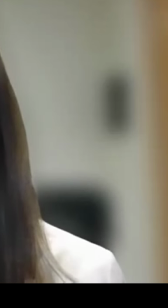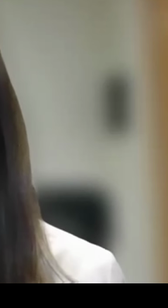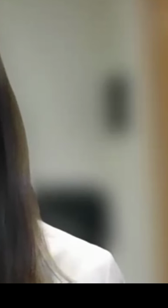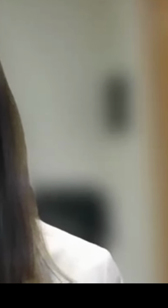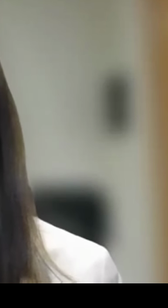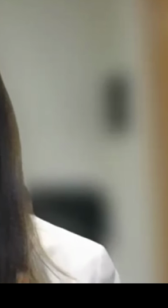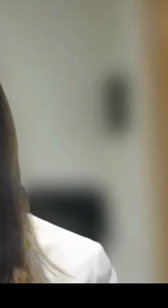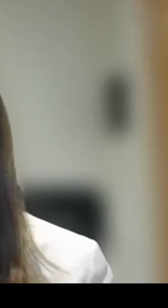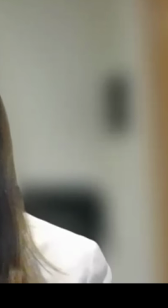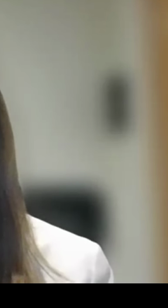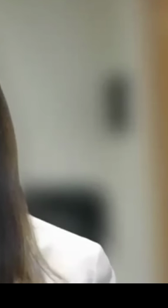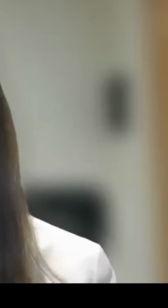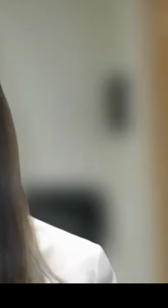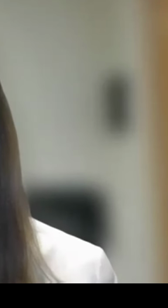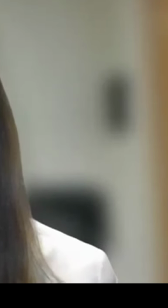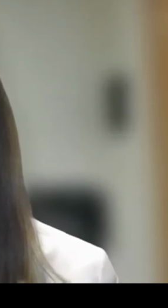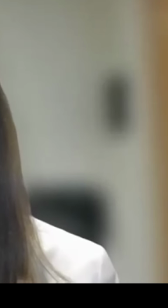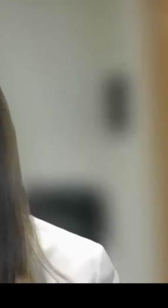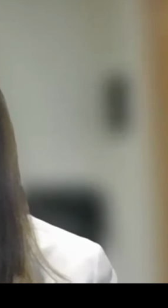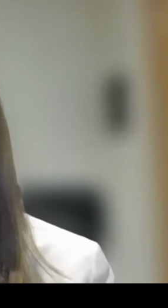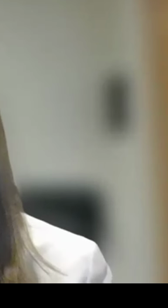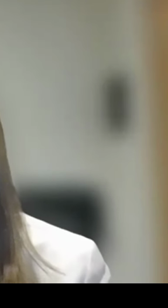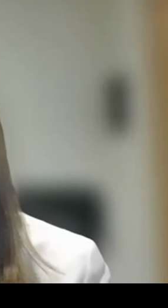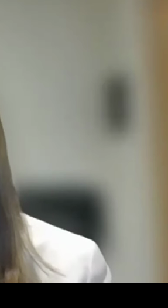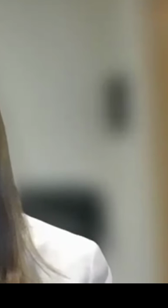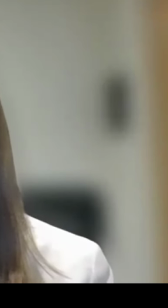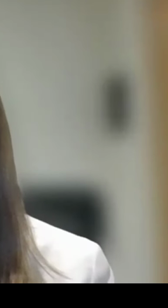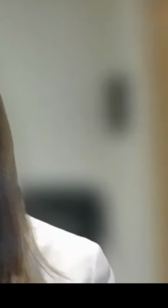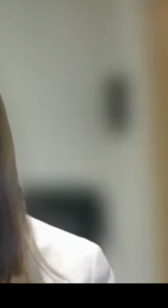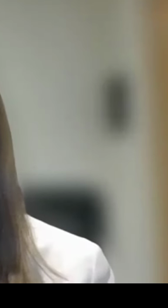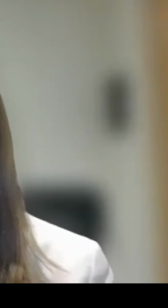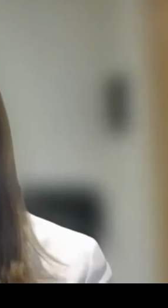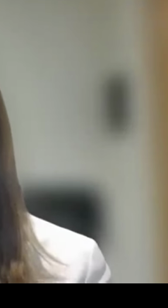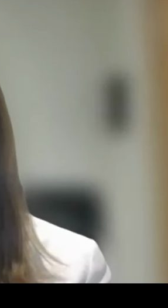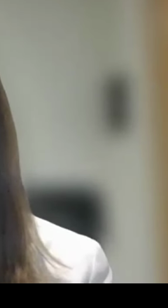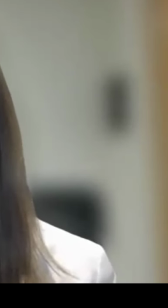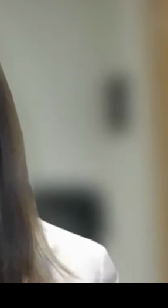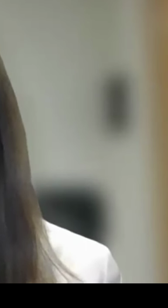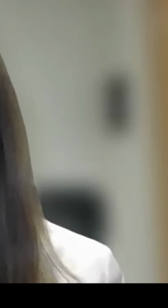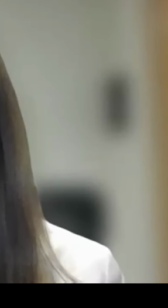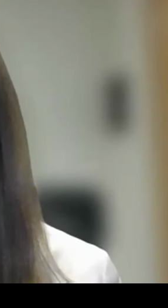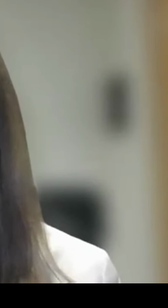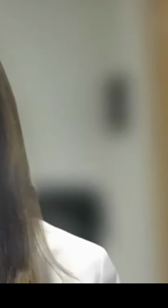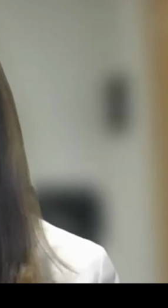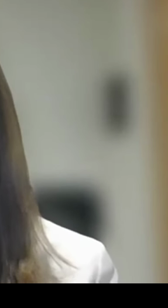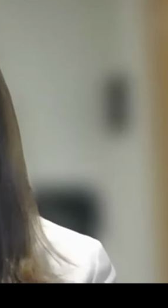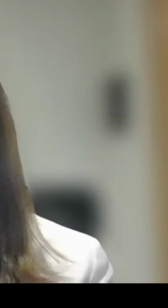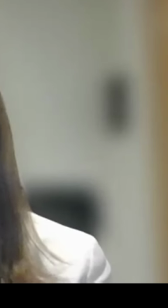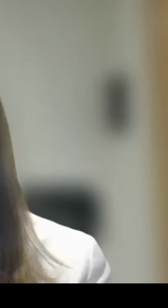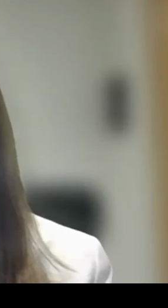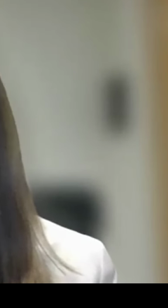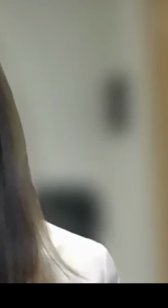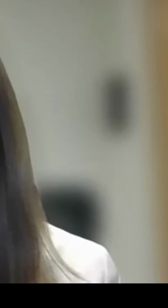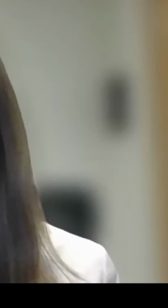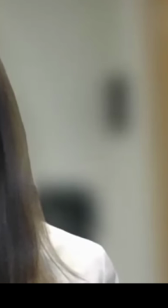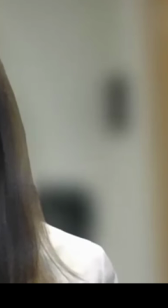head of the Office of Country and Regional Coordination in PAHO WHO. So Piedad, the floor is